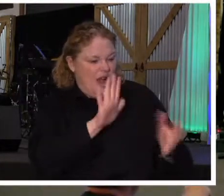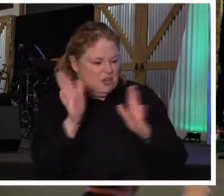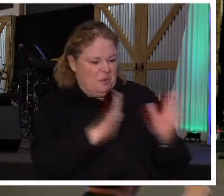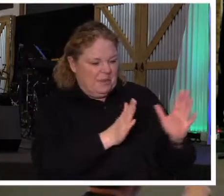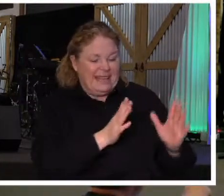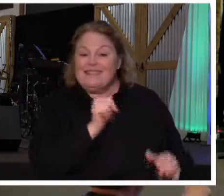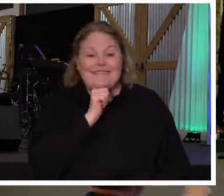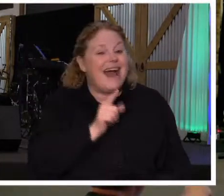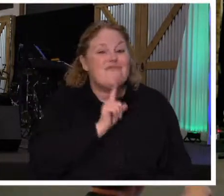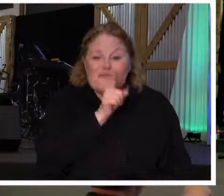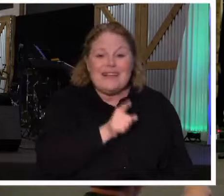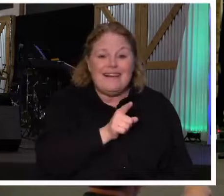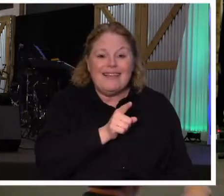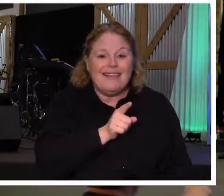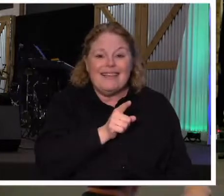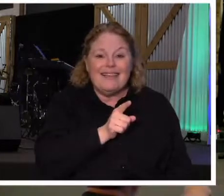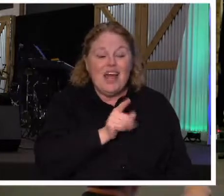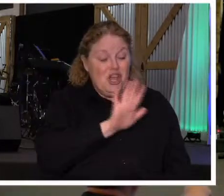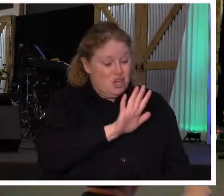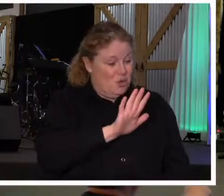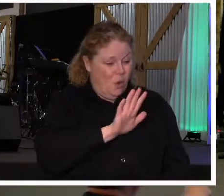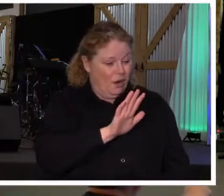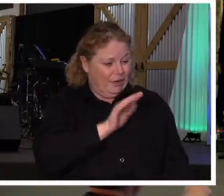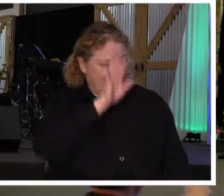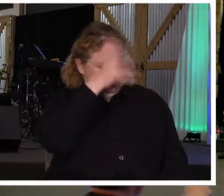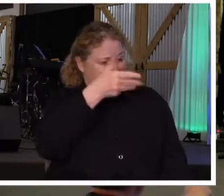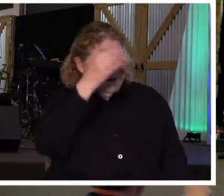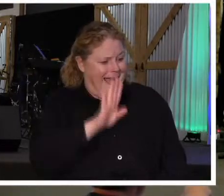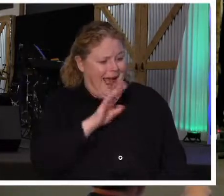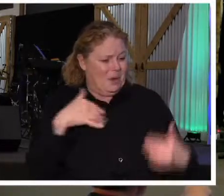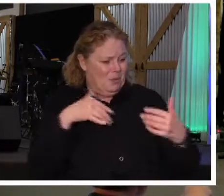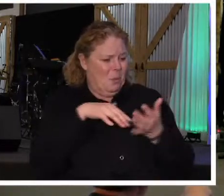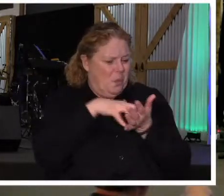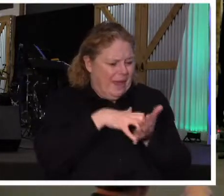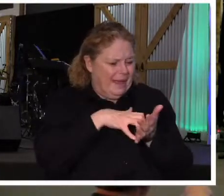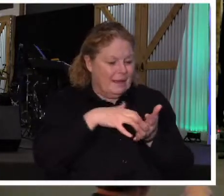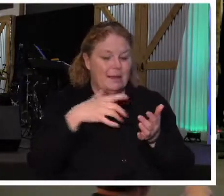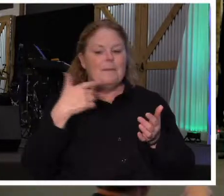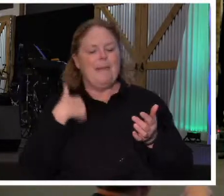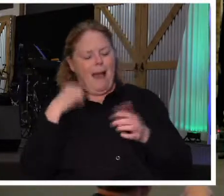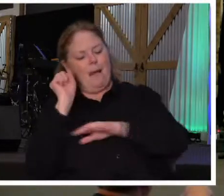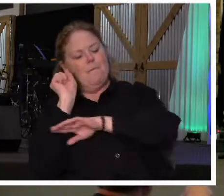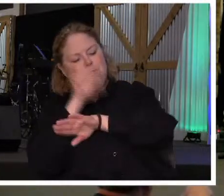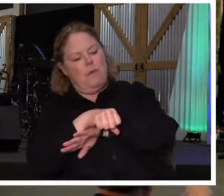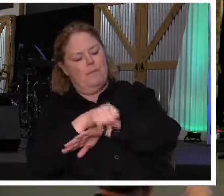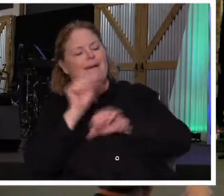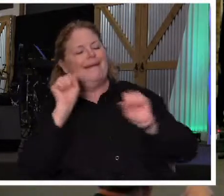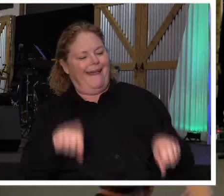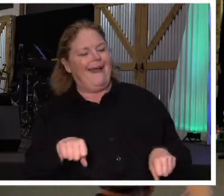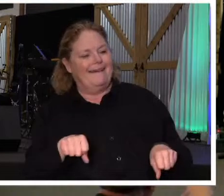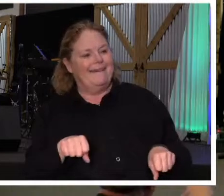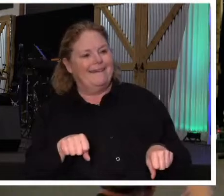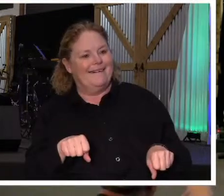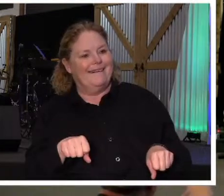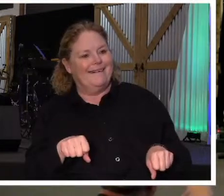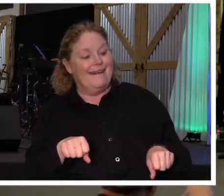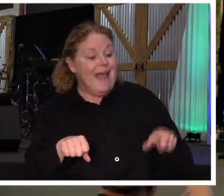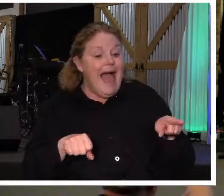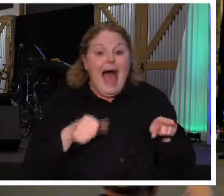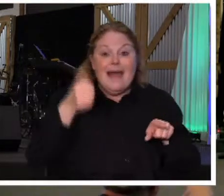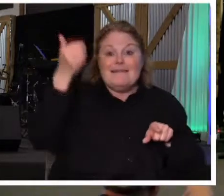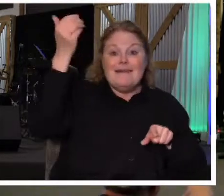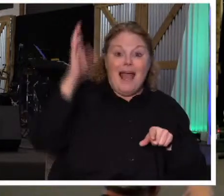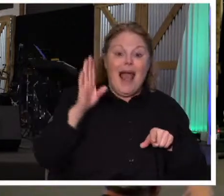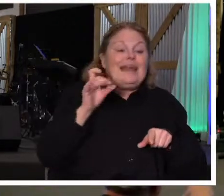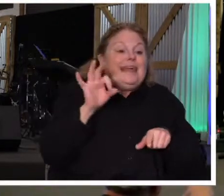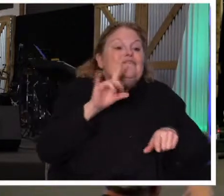and more glory than anything on this earth and anything within your plans. And when God in reality comes